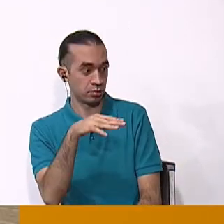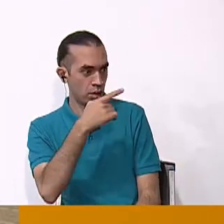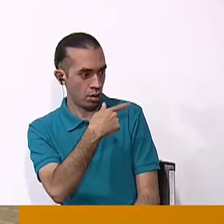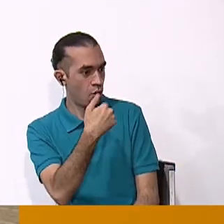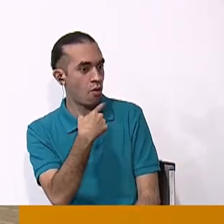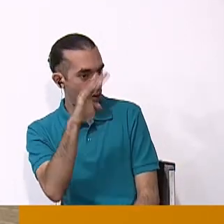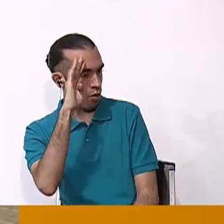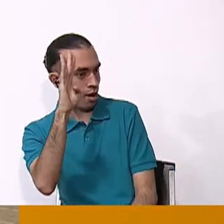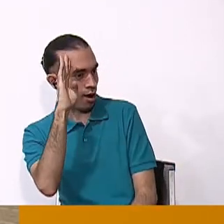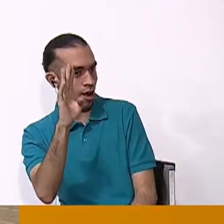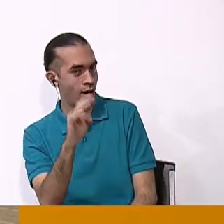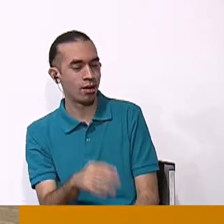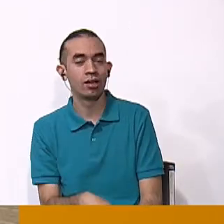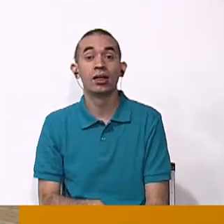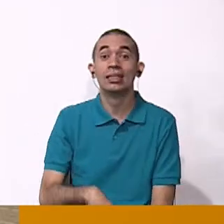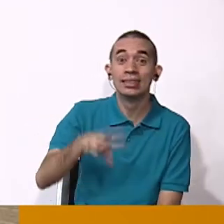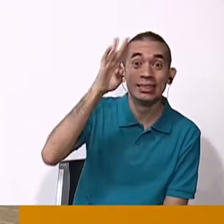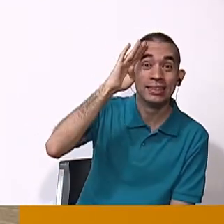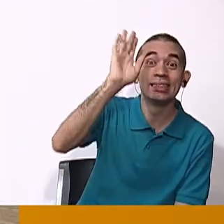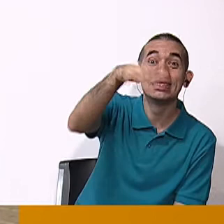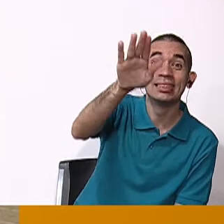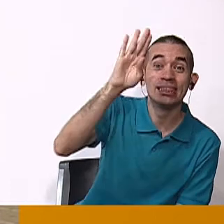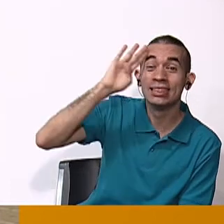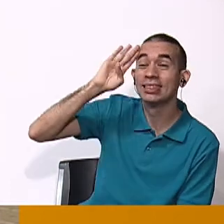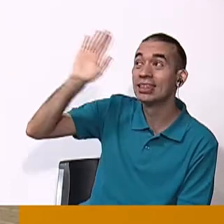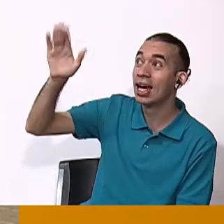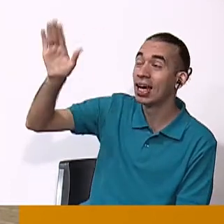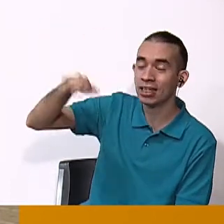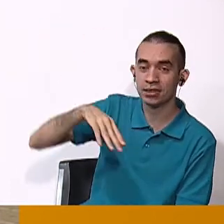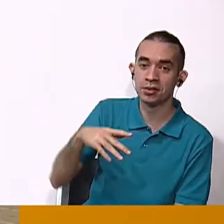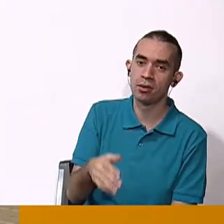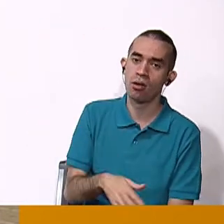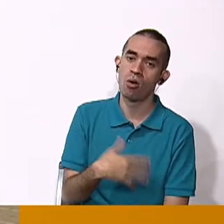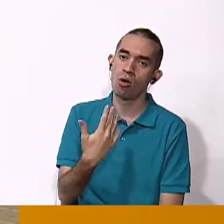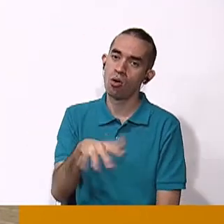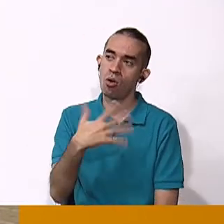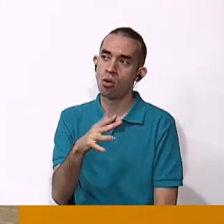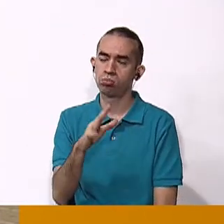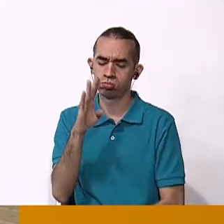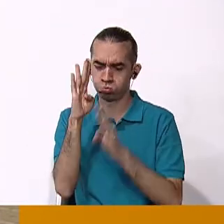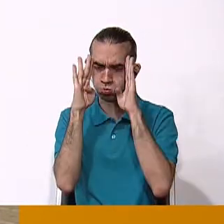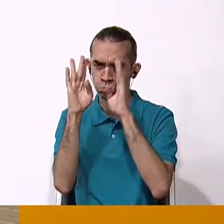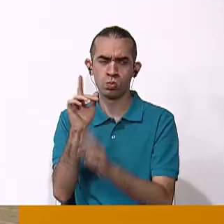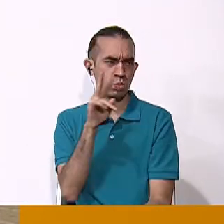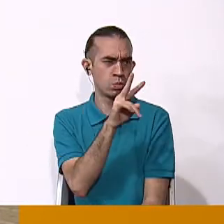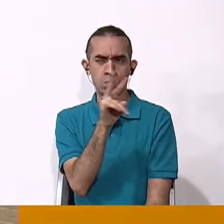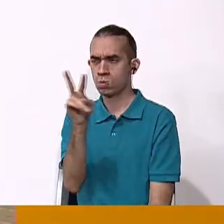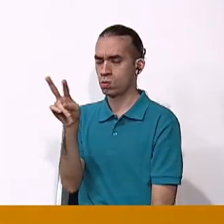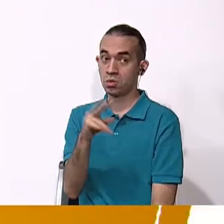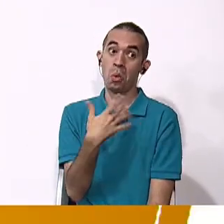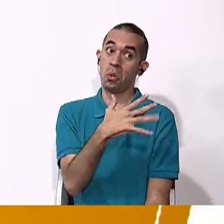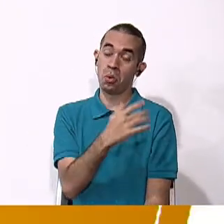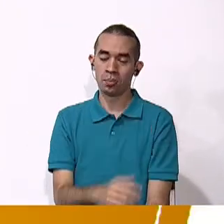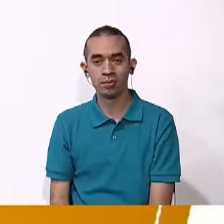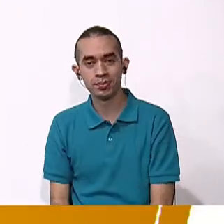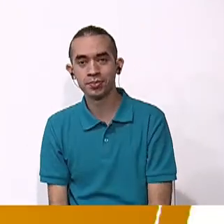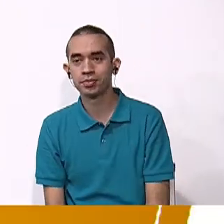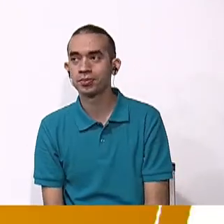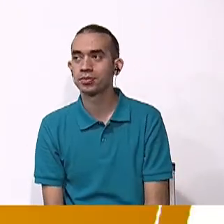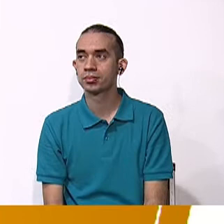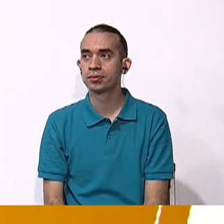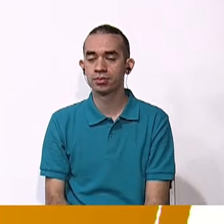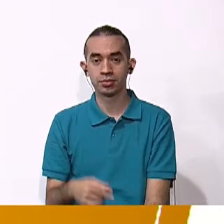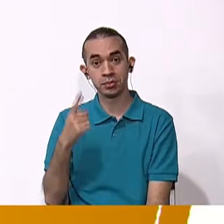to Roberto. Hello, Roberto. He is very concentrated. Let's go.